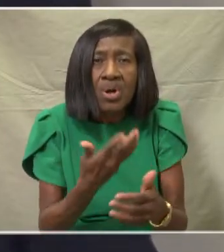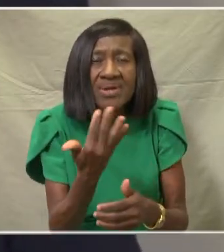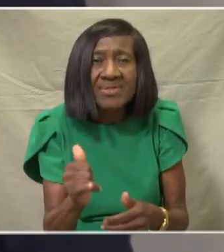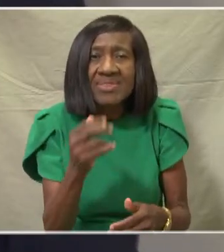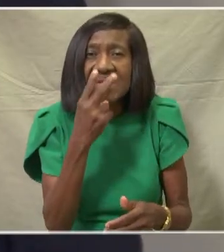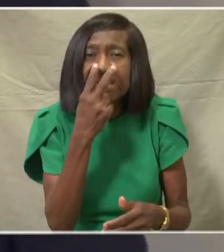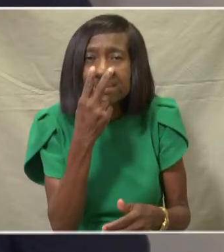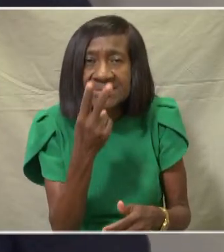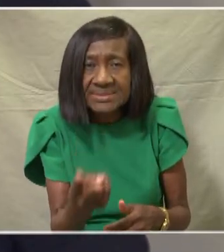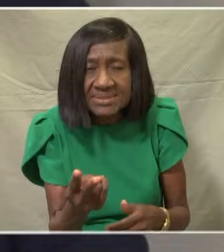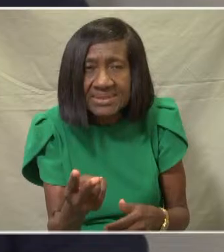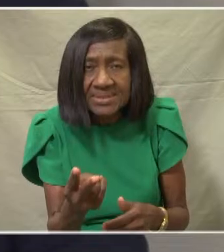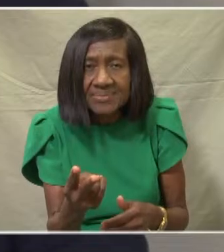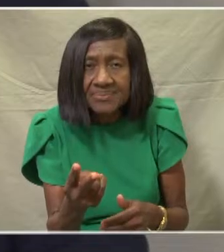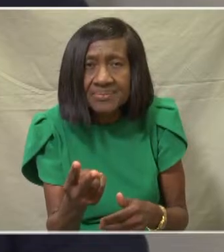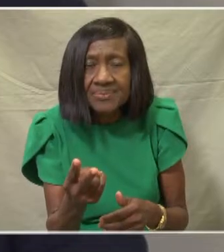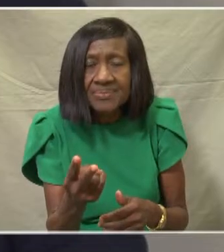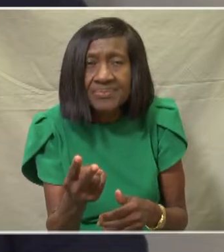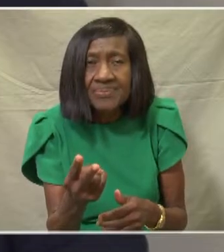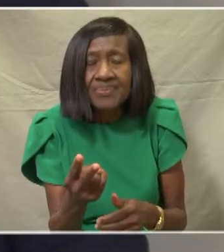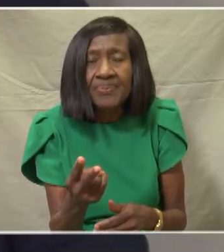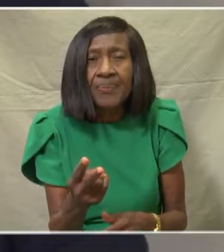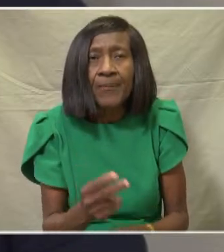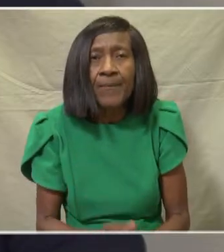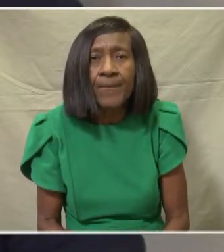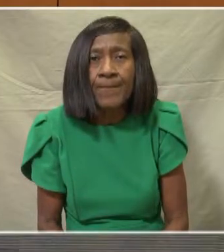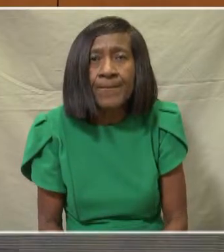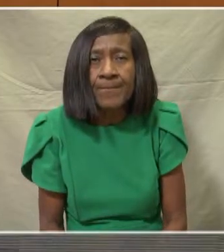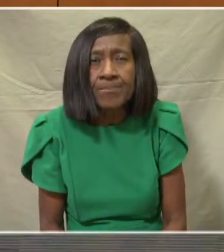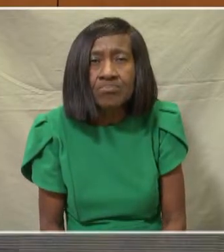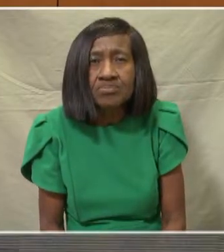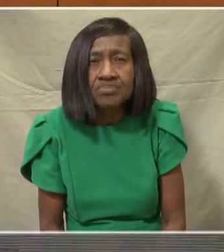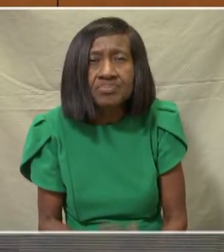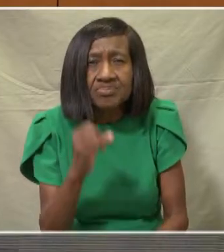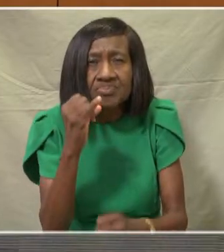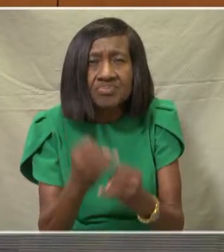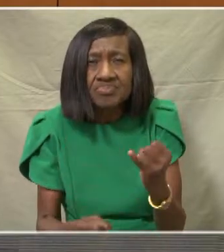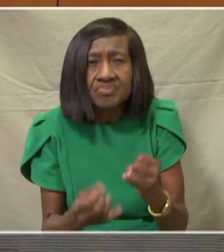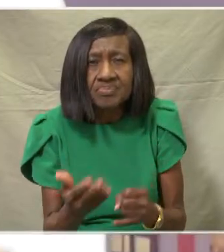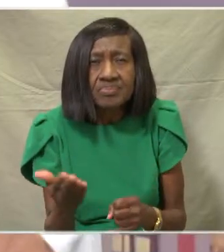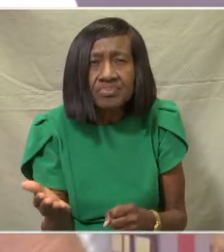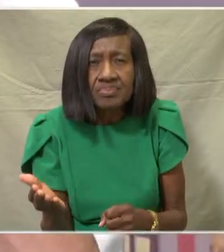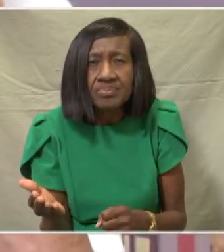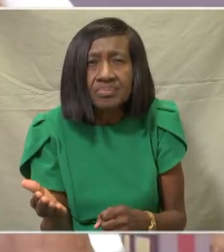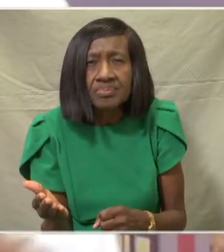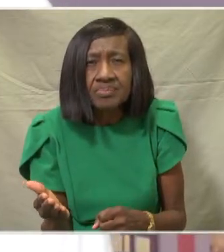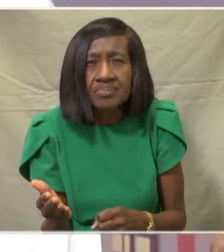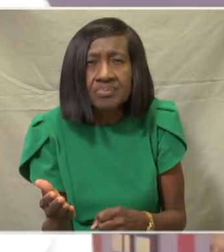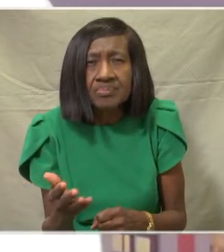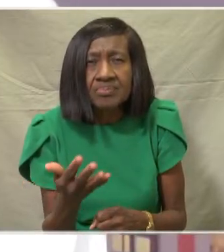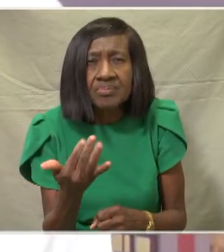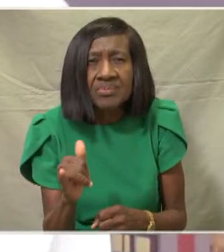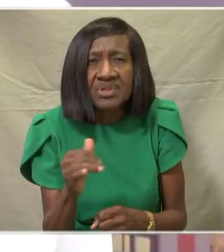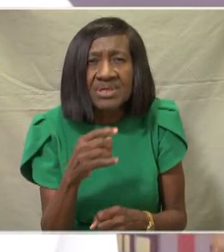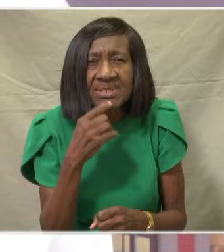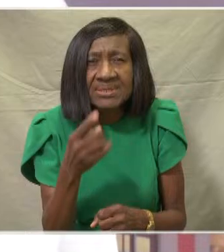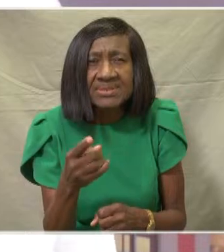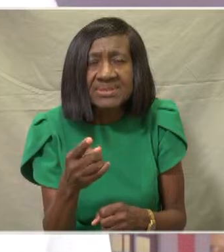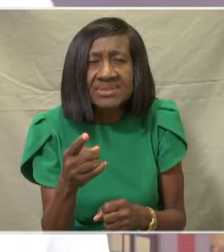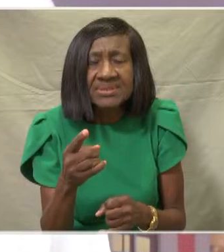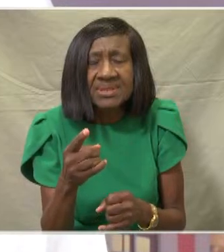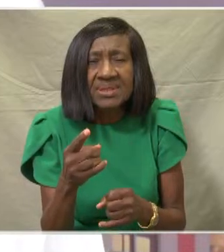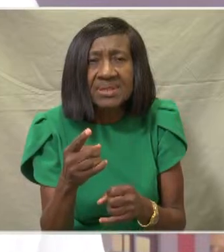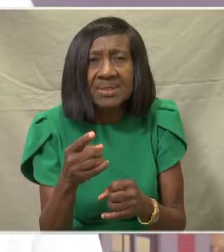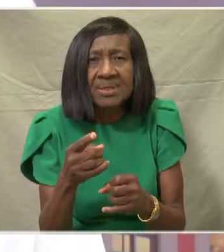up to the people of the Cayman Islands as to what they do with them. And just one final thing, which is more of a technical. You said that you're going to be there from when the polling station's opened